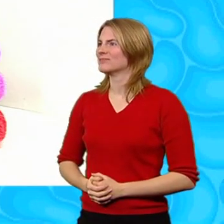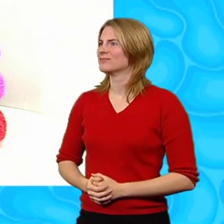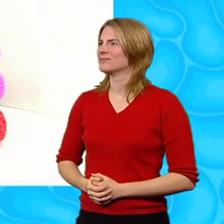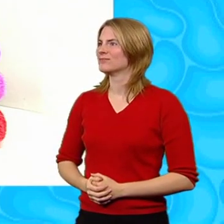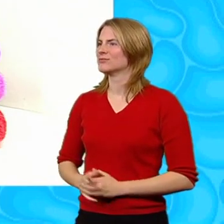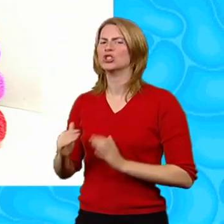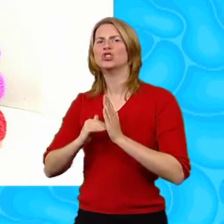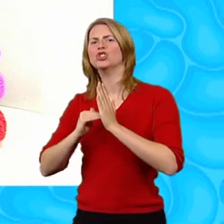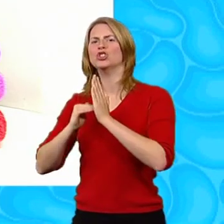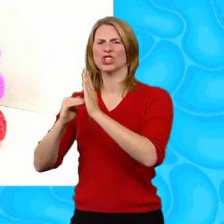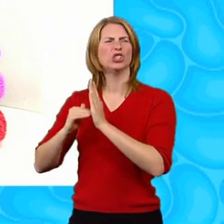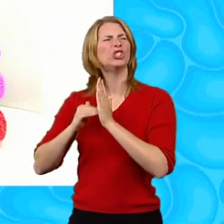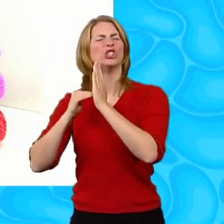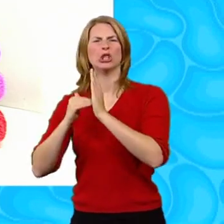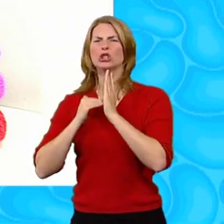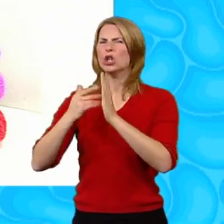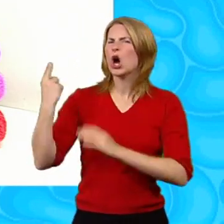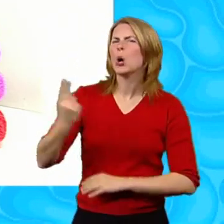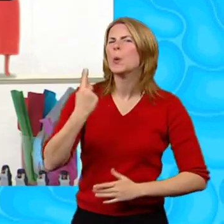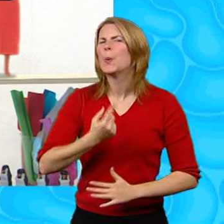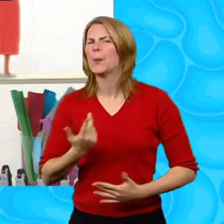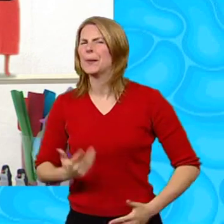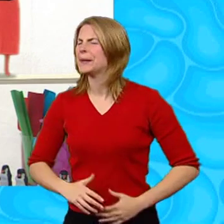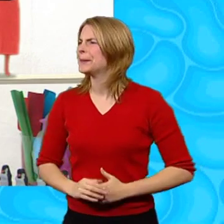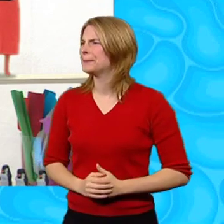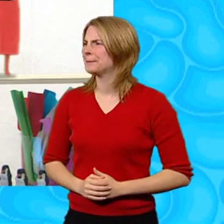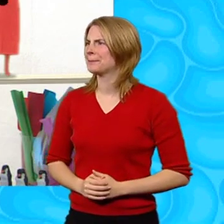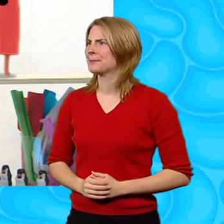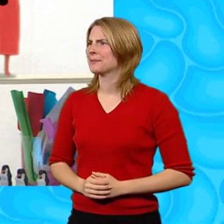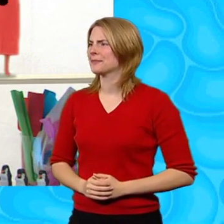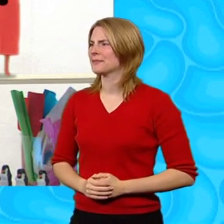Who's that snoring? snoring? Who's